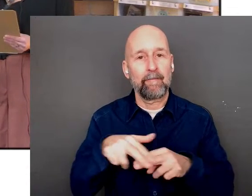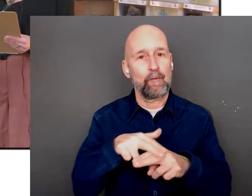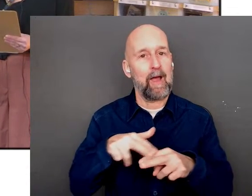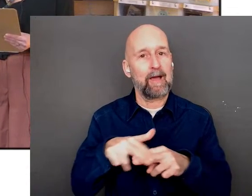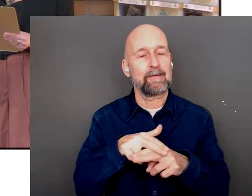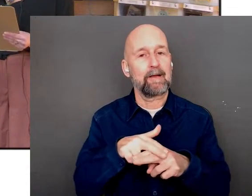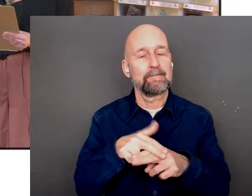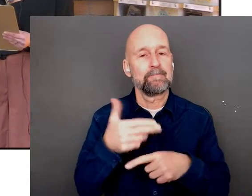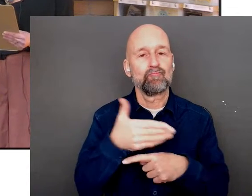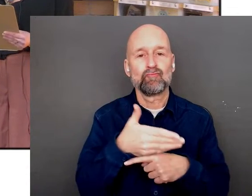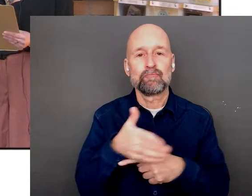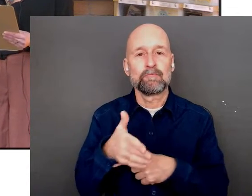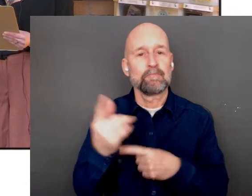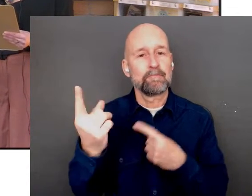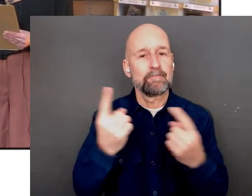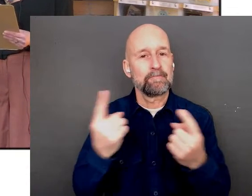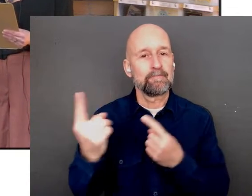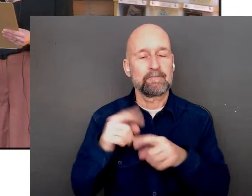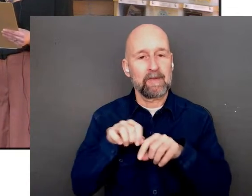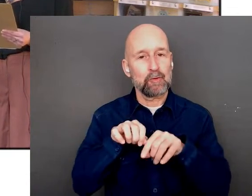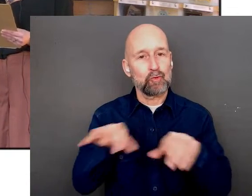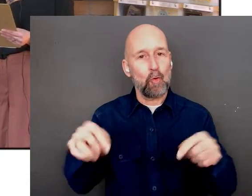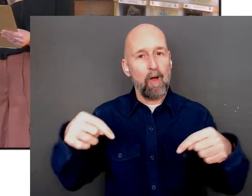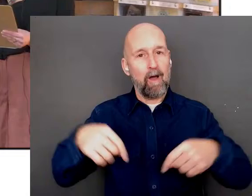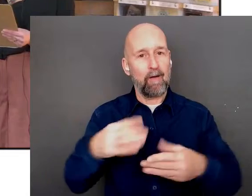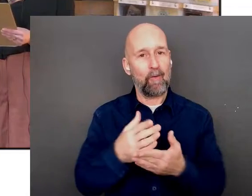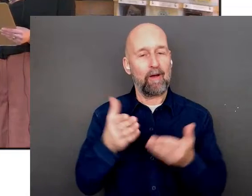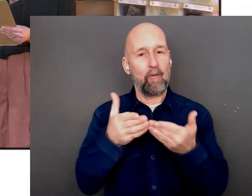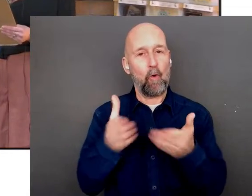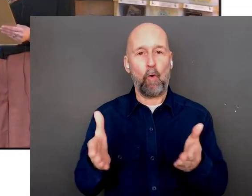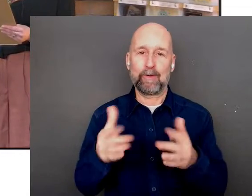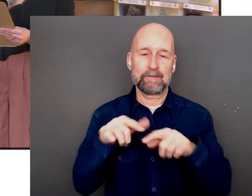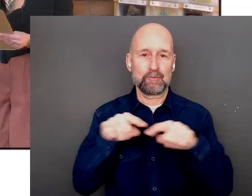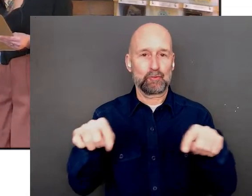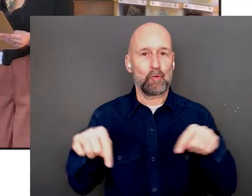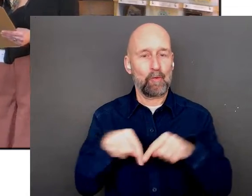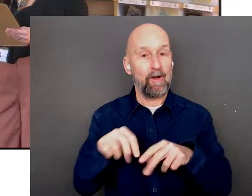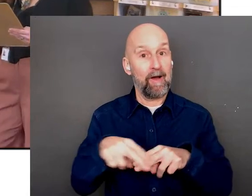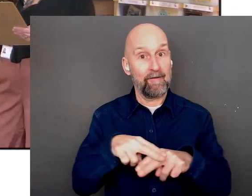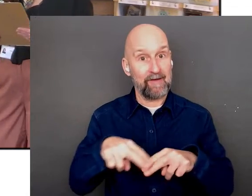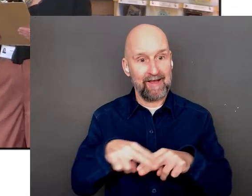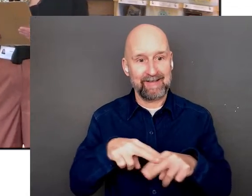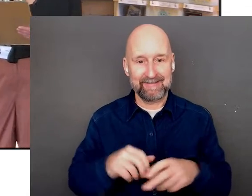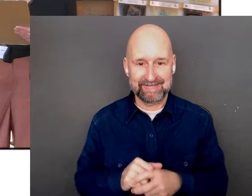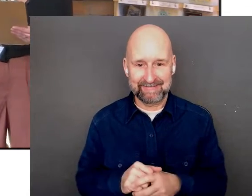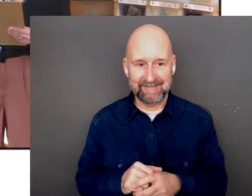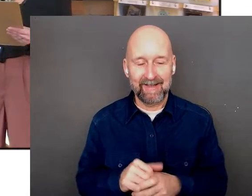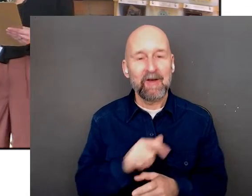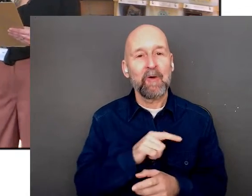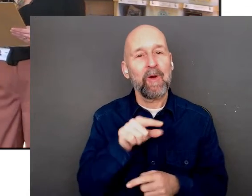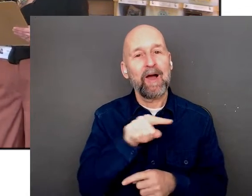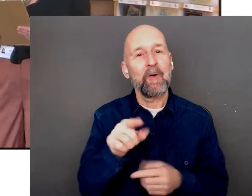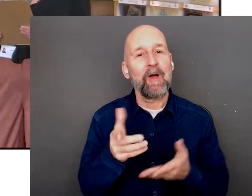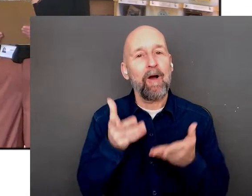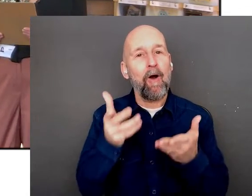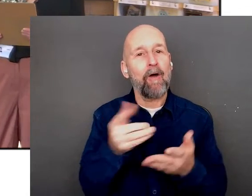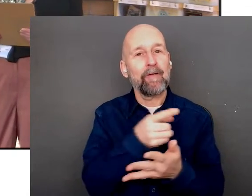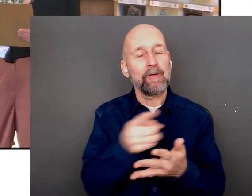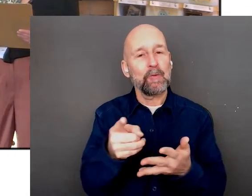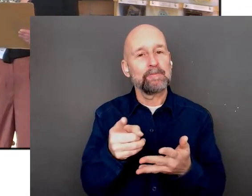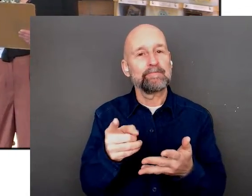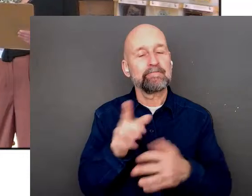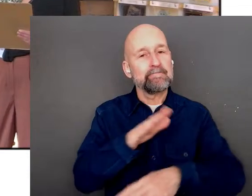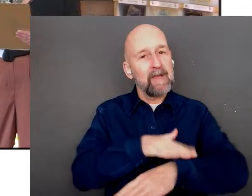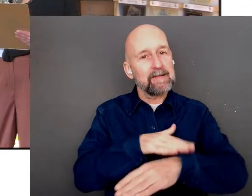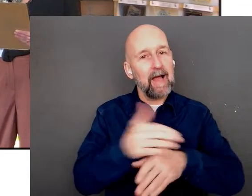of the Pervasive Media Studio for Open Studio Friday, where we offer you the chance to spend time in the